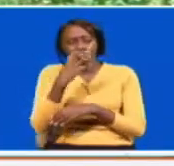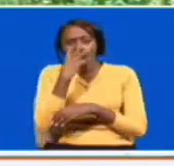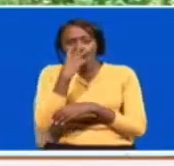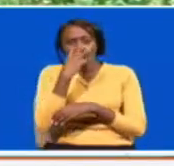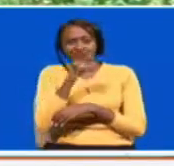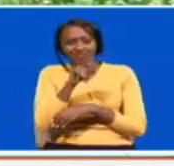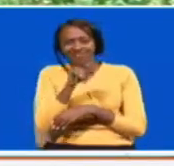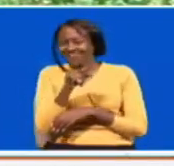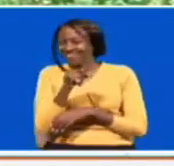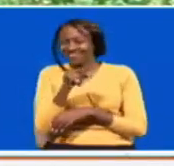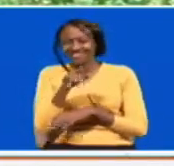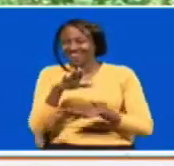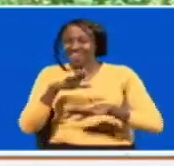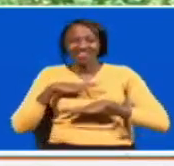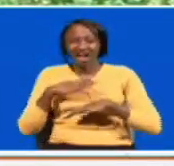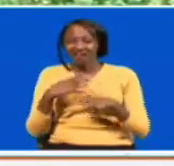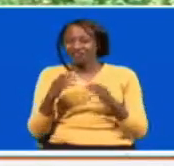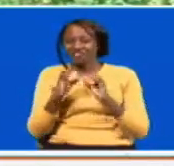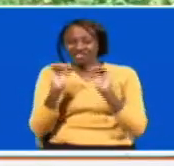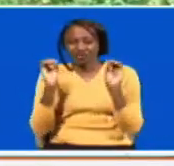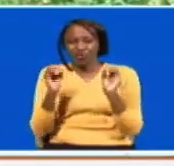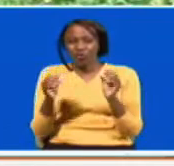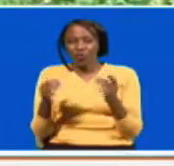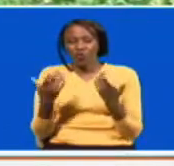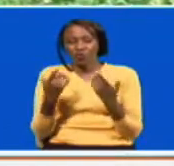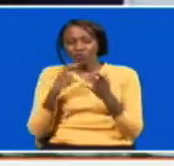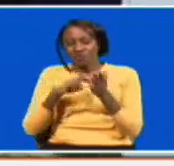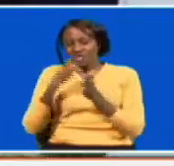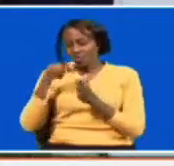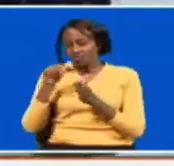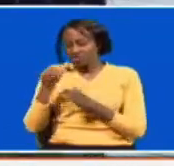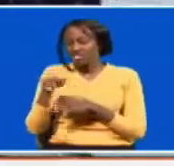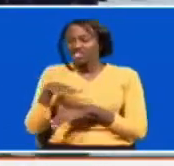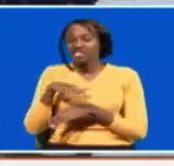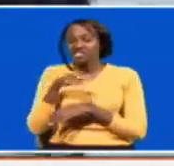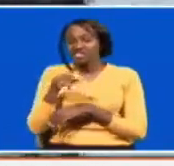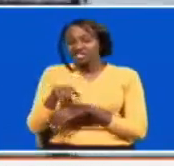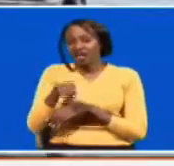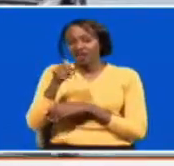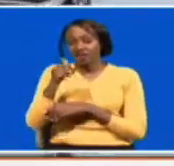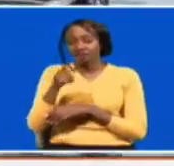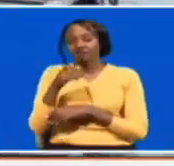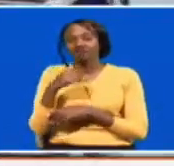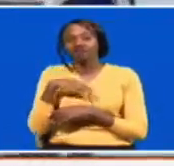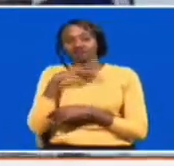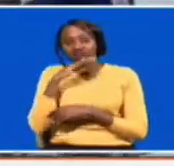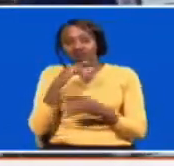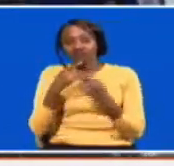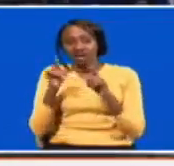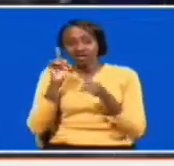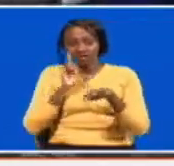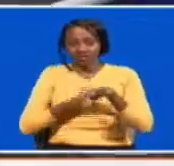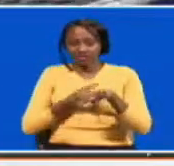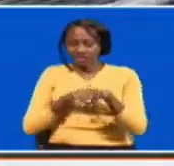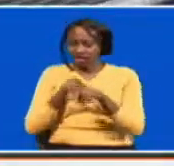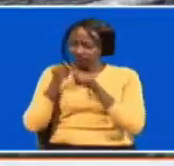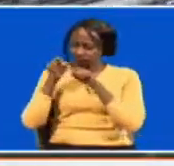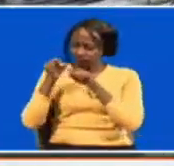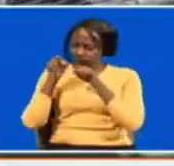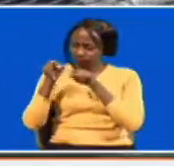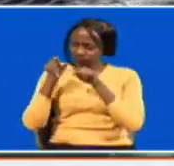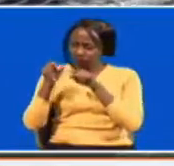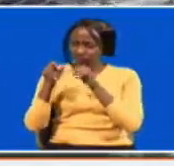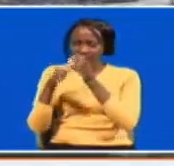enough for the fish, probably causing that fish kills. Njiru hata hivyo alielekeza kidole cha lawama kwa wavuvi wa samaki